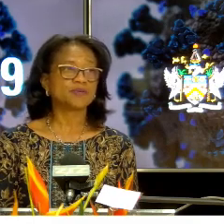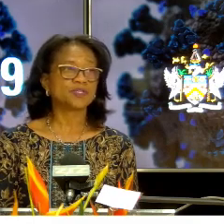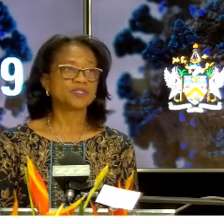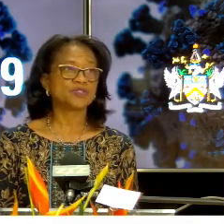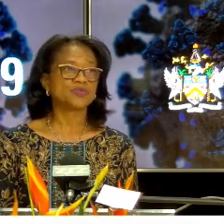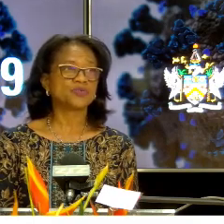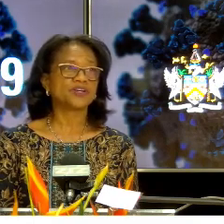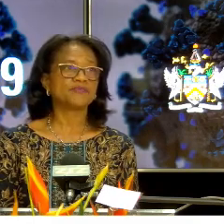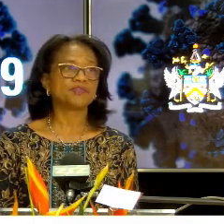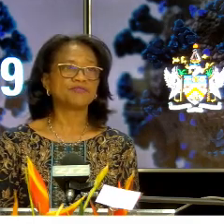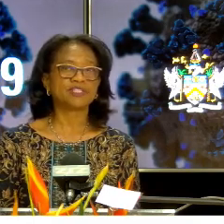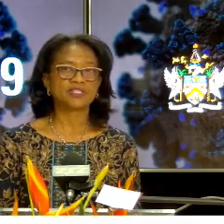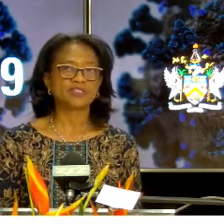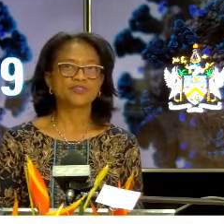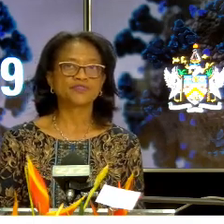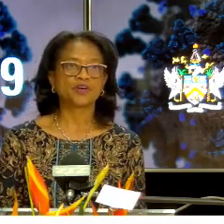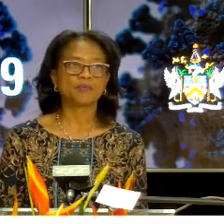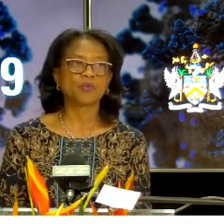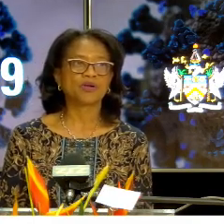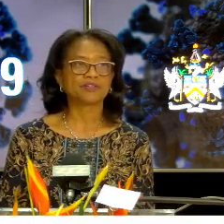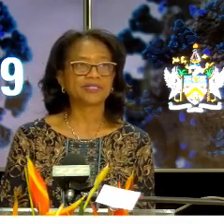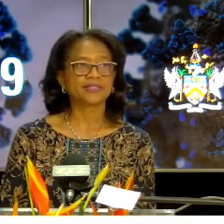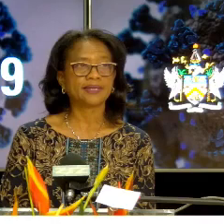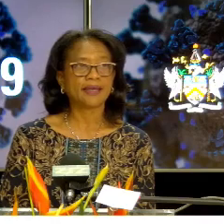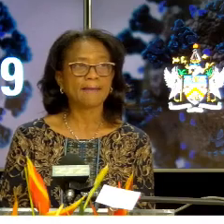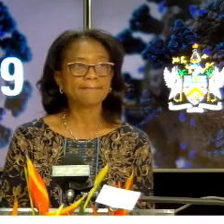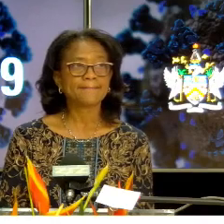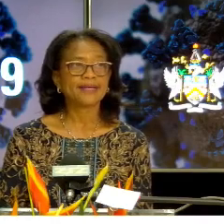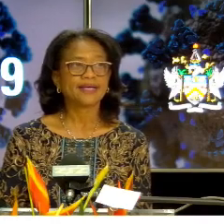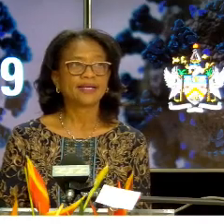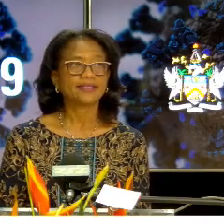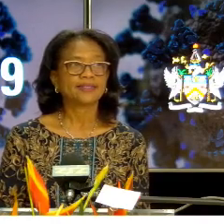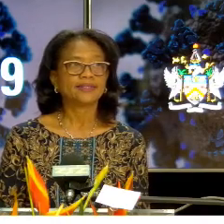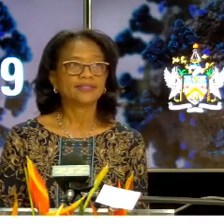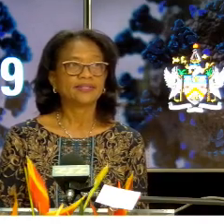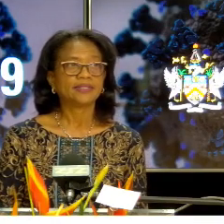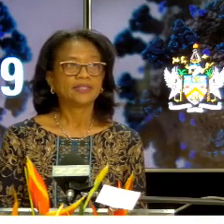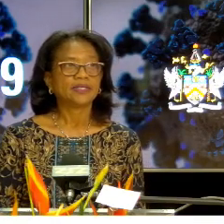760 persons who would have been released from quarantine.